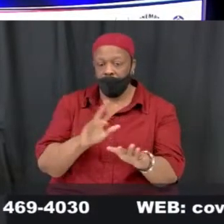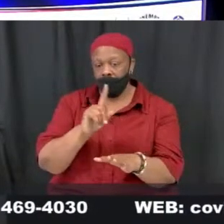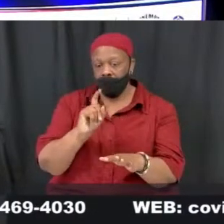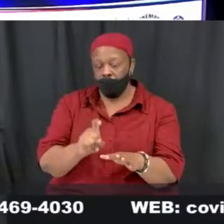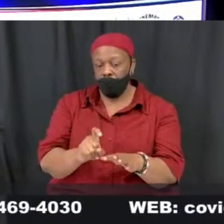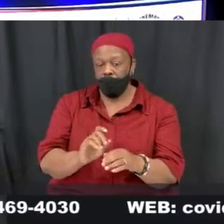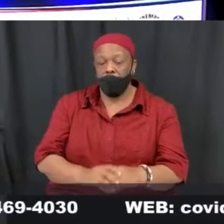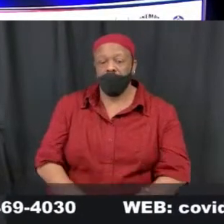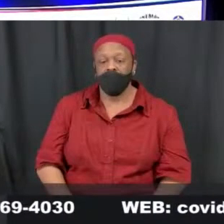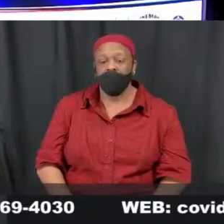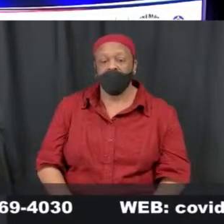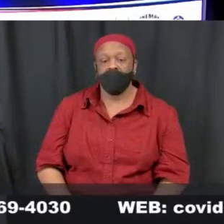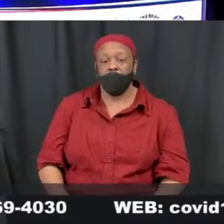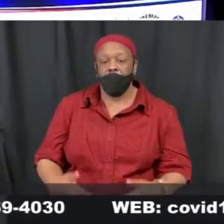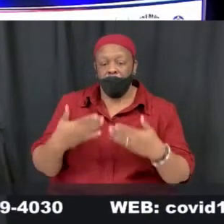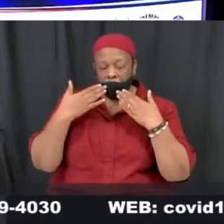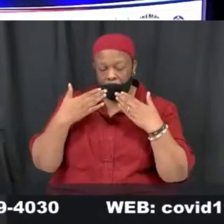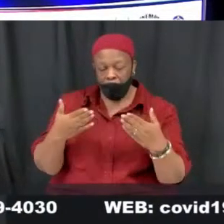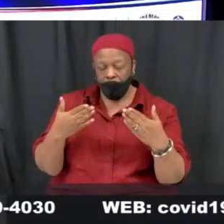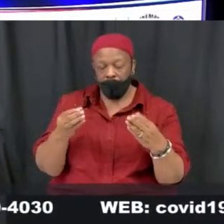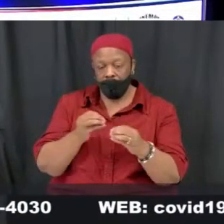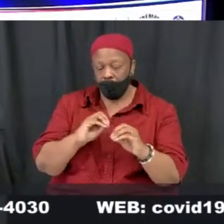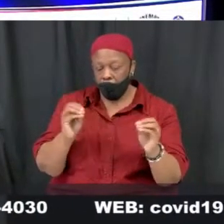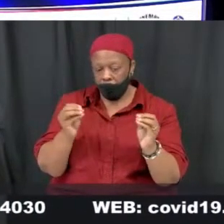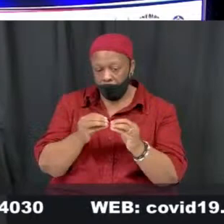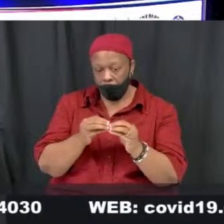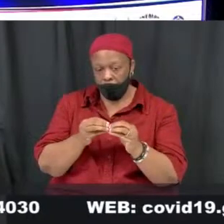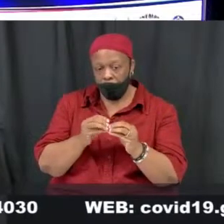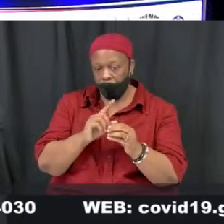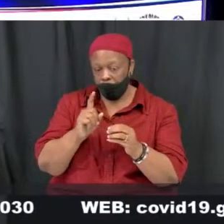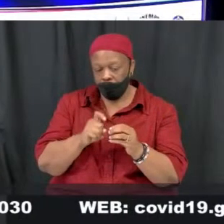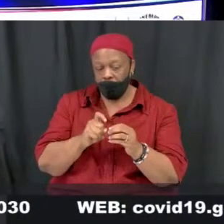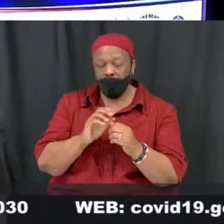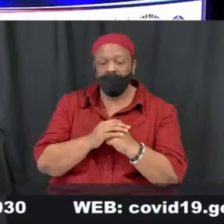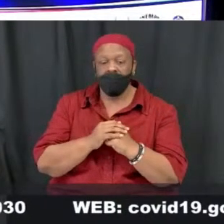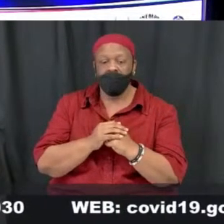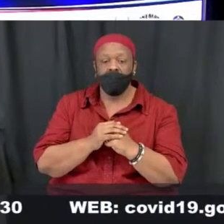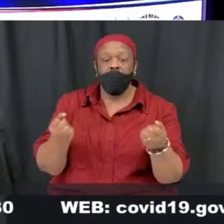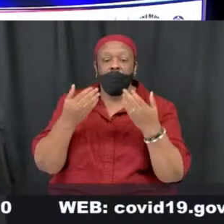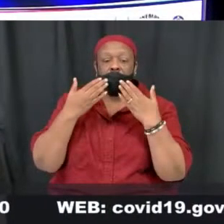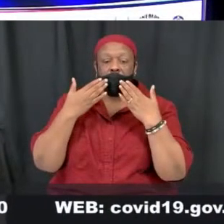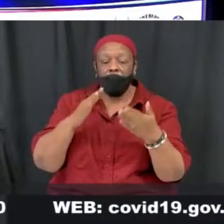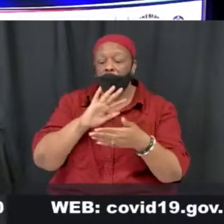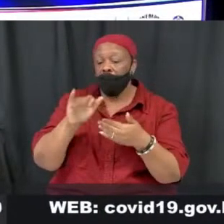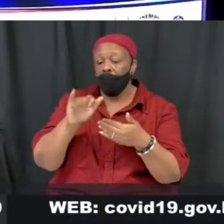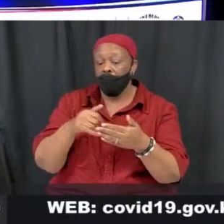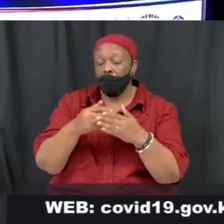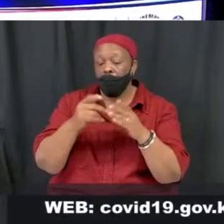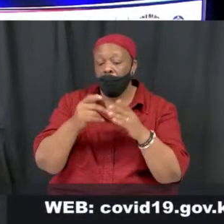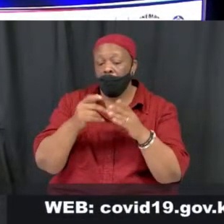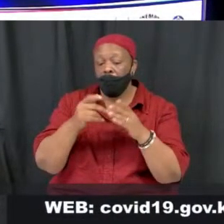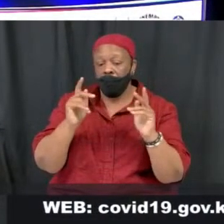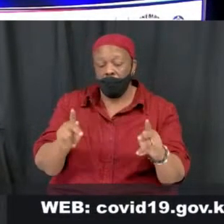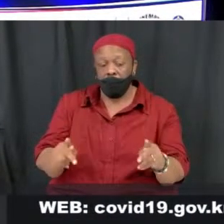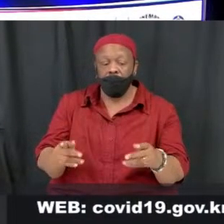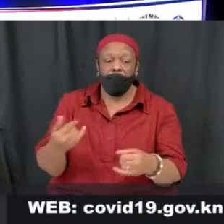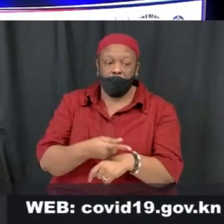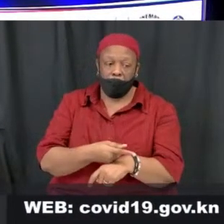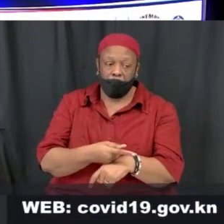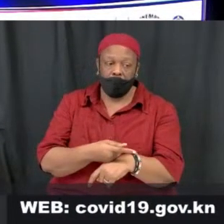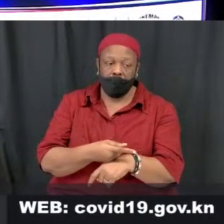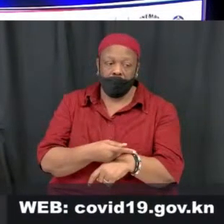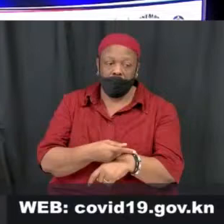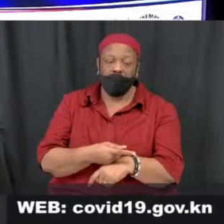our briefing for today. I want to thank the Honorable Akila Byron Nisbet for